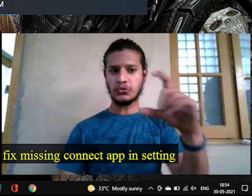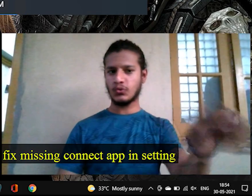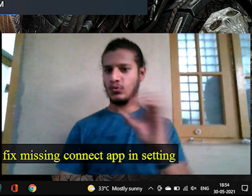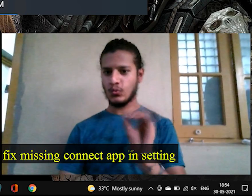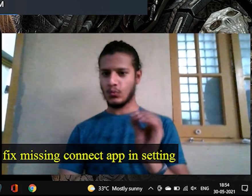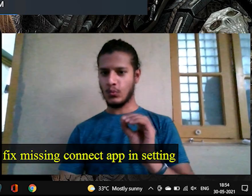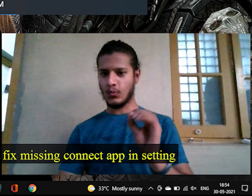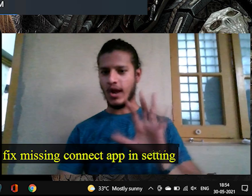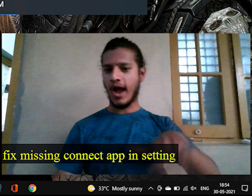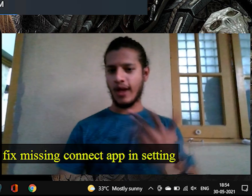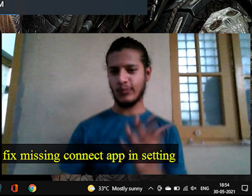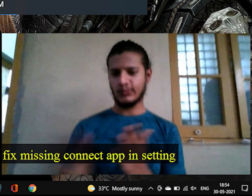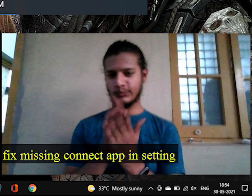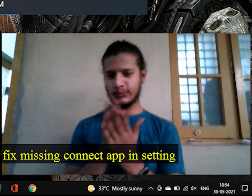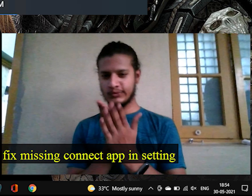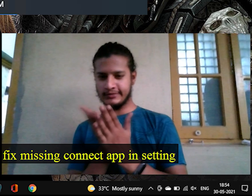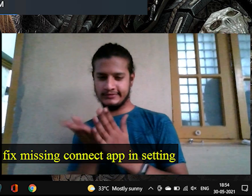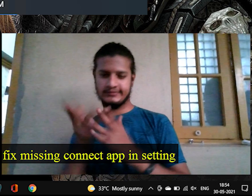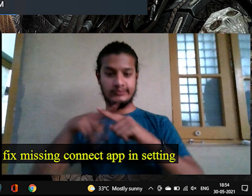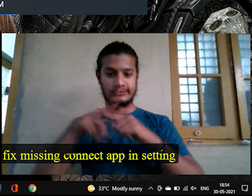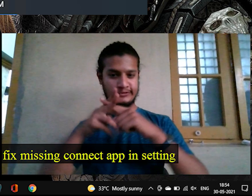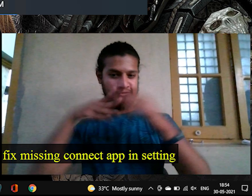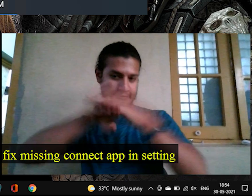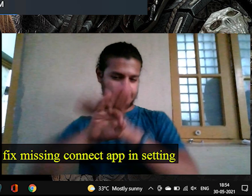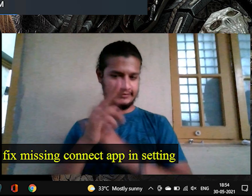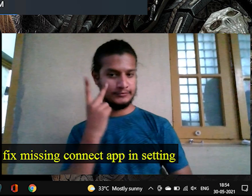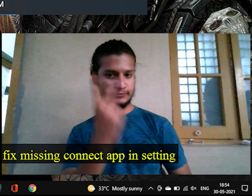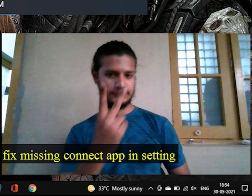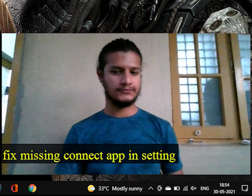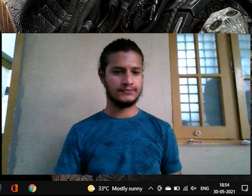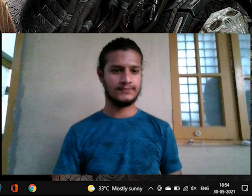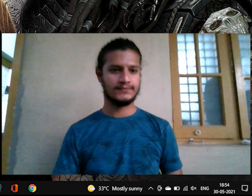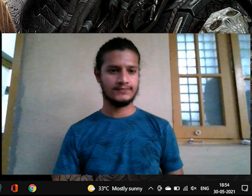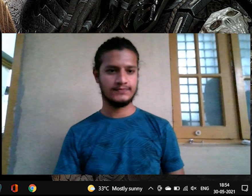Connect app has not been missed how to fix missing connect app in setting.